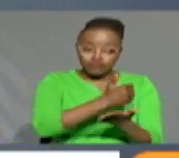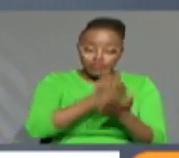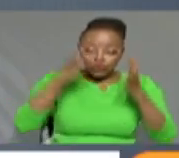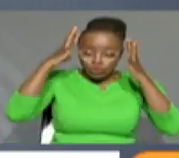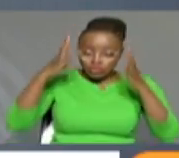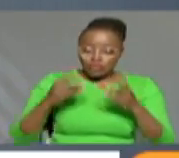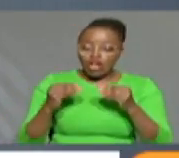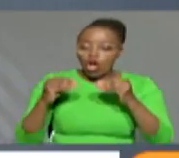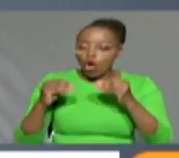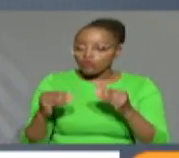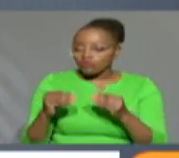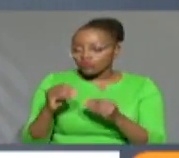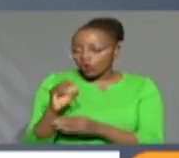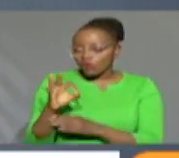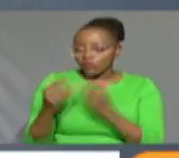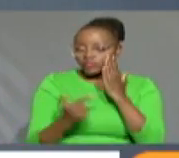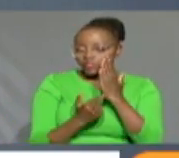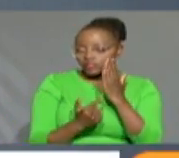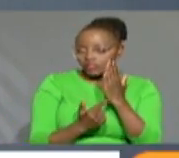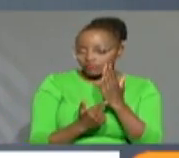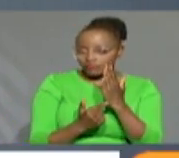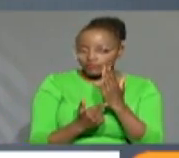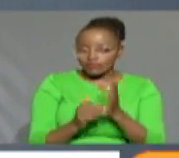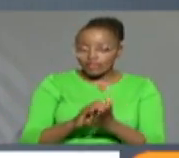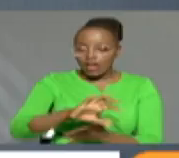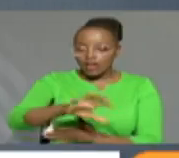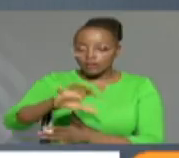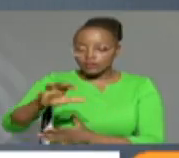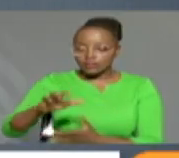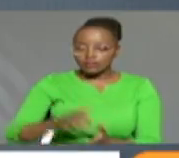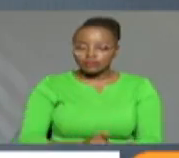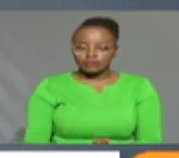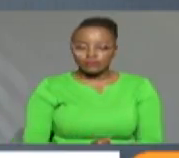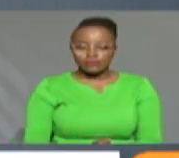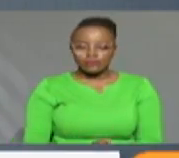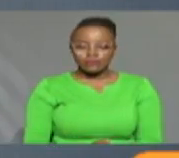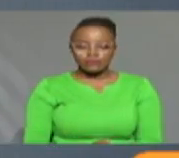dissolution of Taita Taveta. Stephen Leto, Citizen TV, Nairobi.